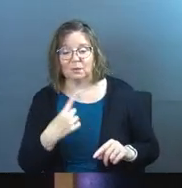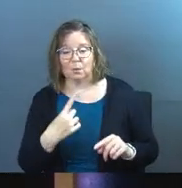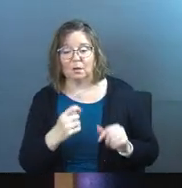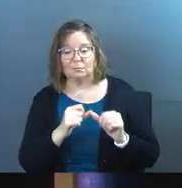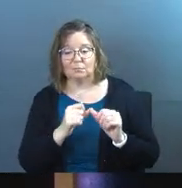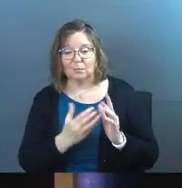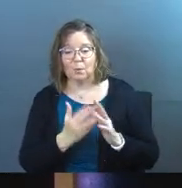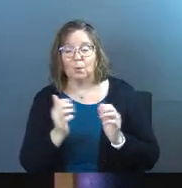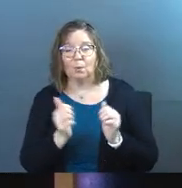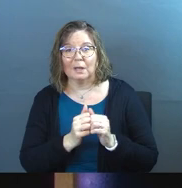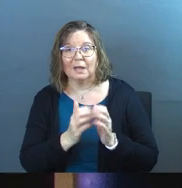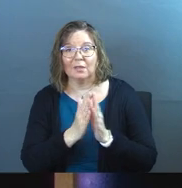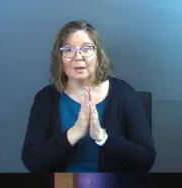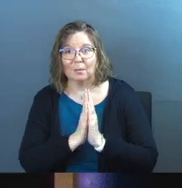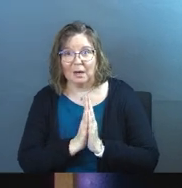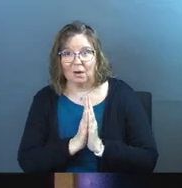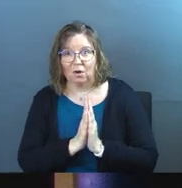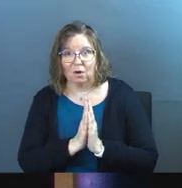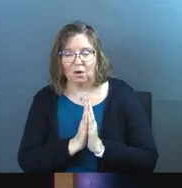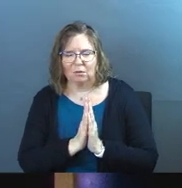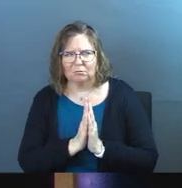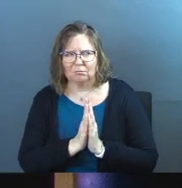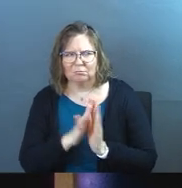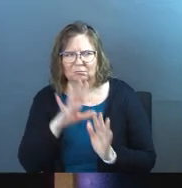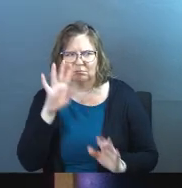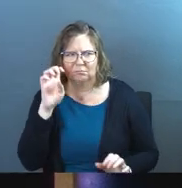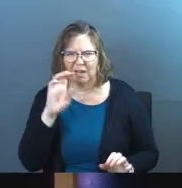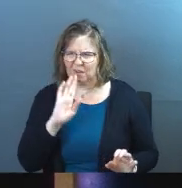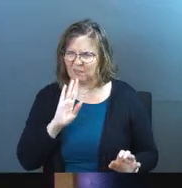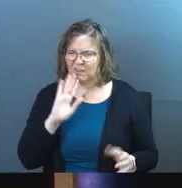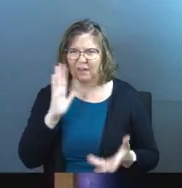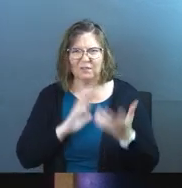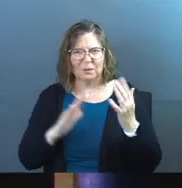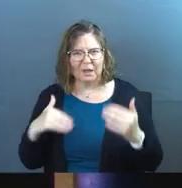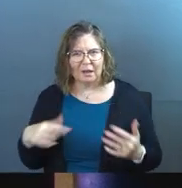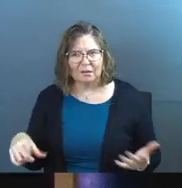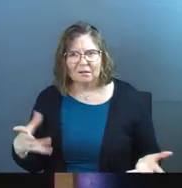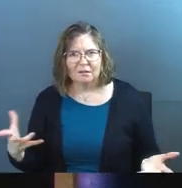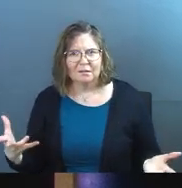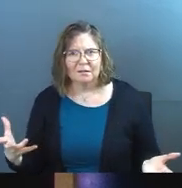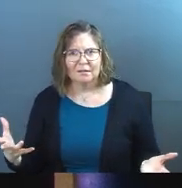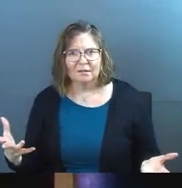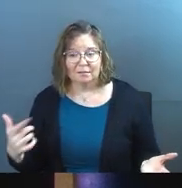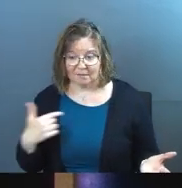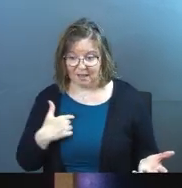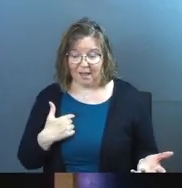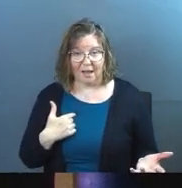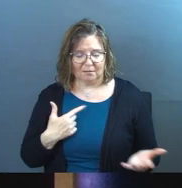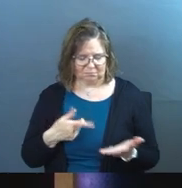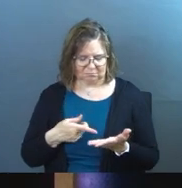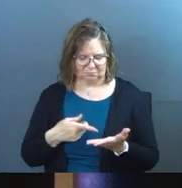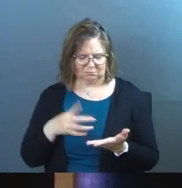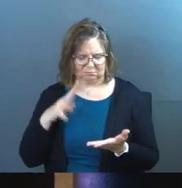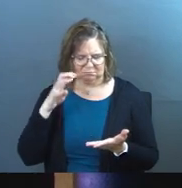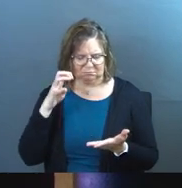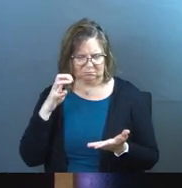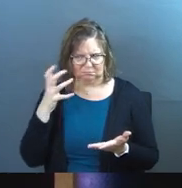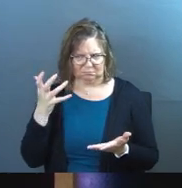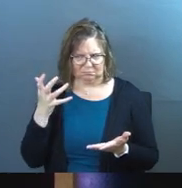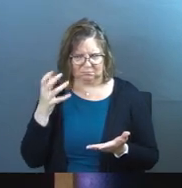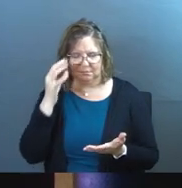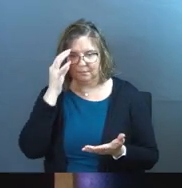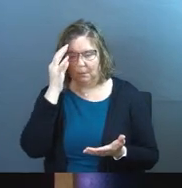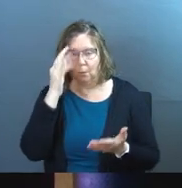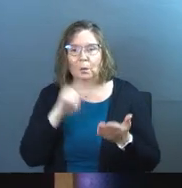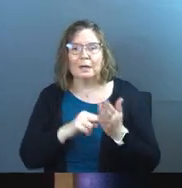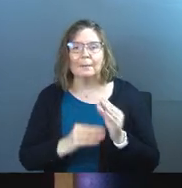one only comes out with prayer. Are you frustrated yet? I would be.